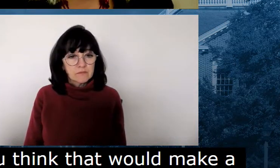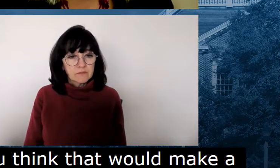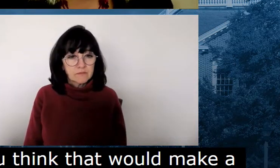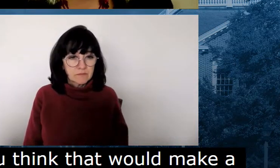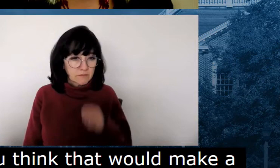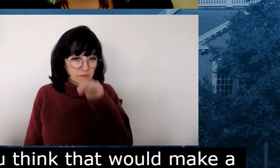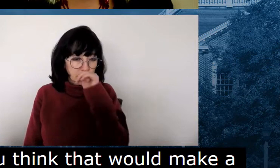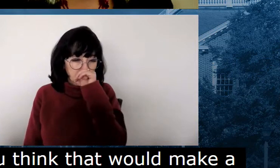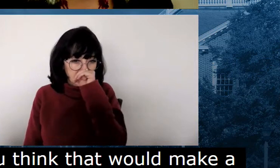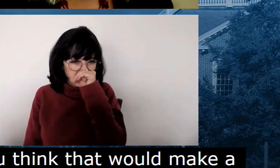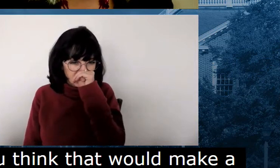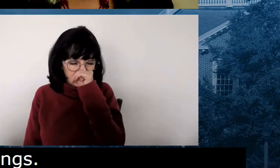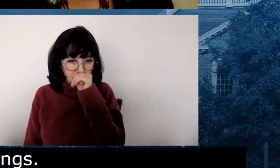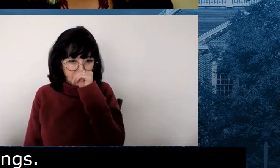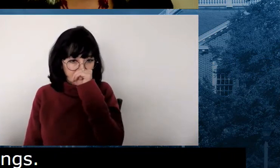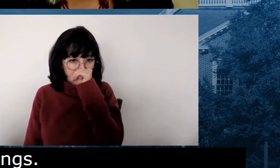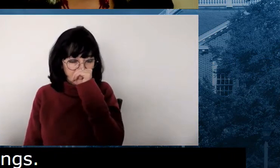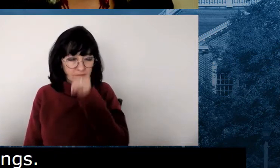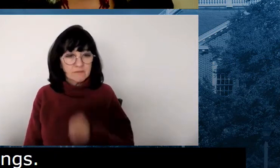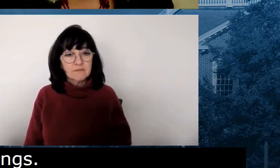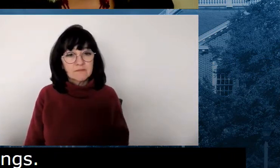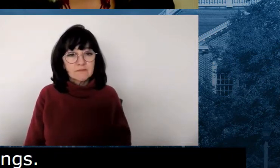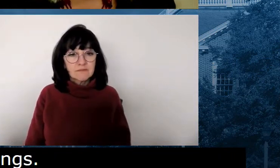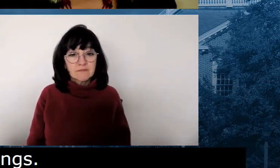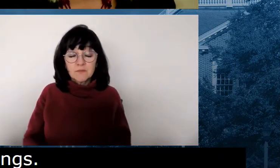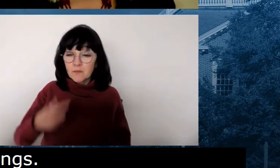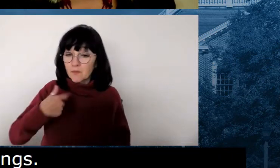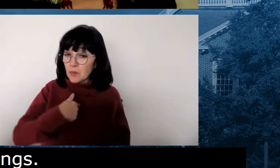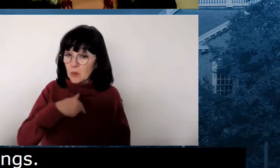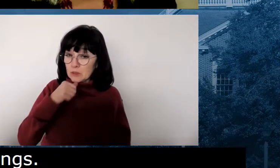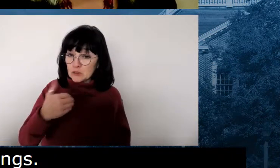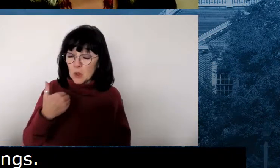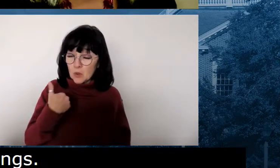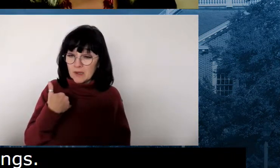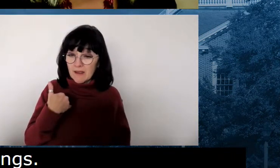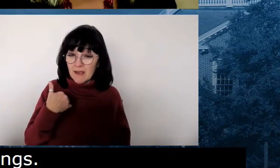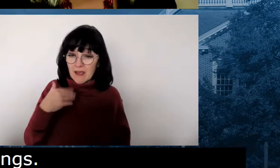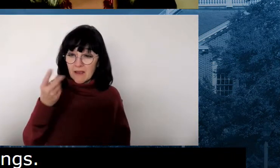expert, Dr. Carl Rattay. I'm going to look at Dr. Tam and see if he has that data.